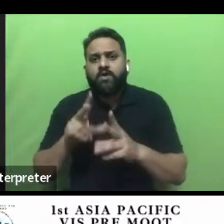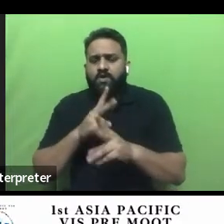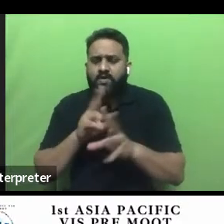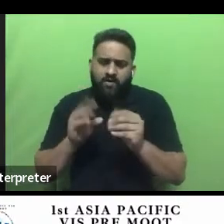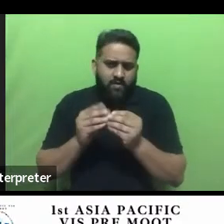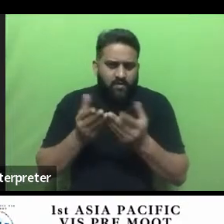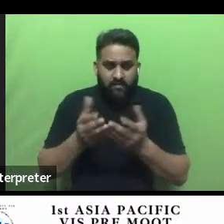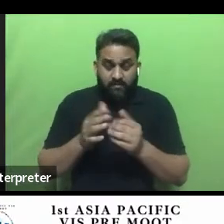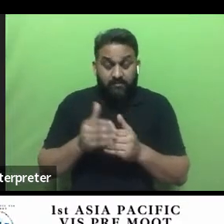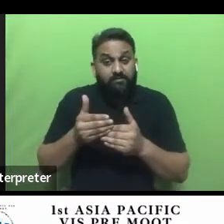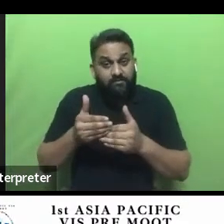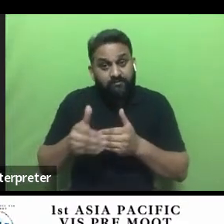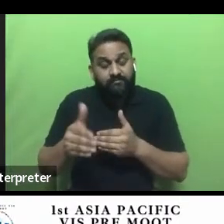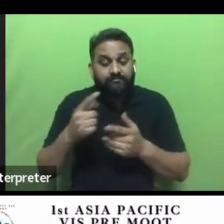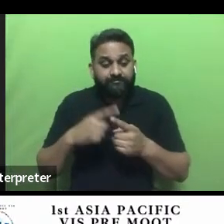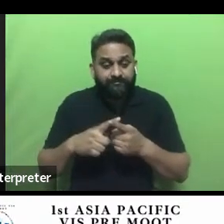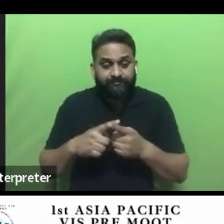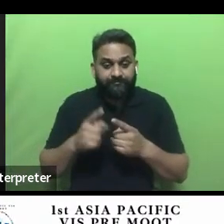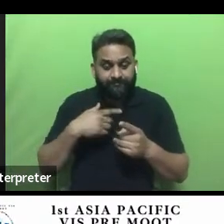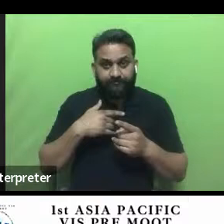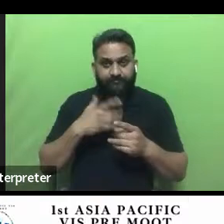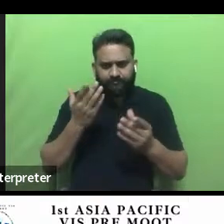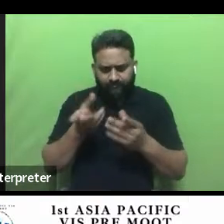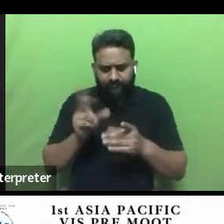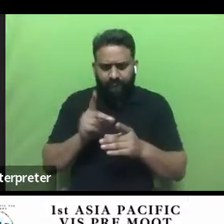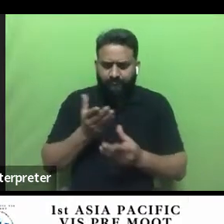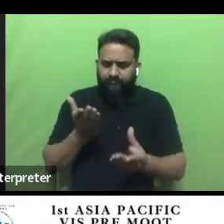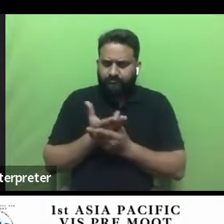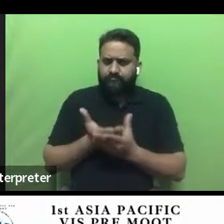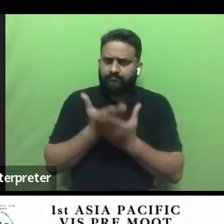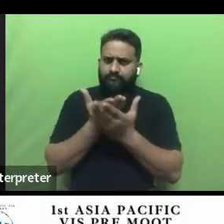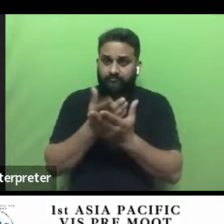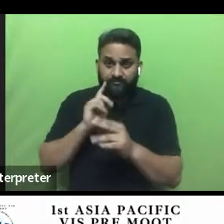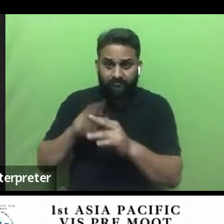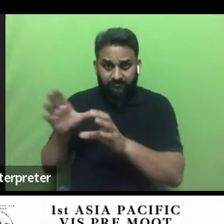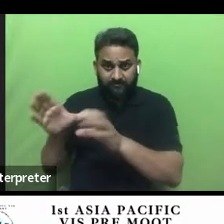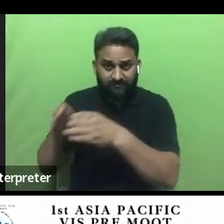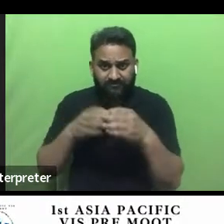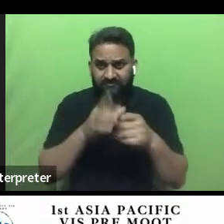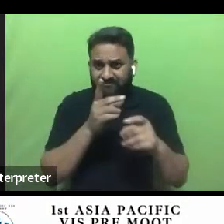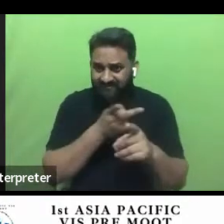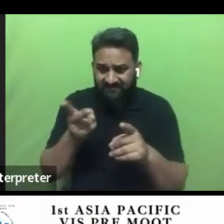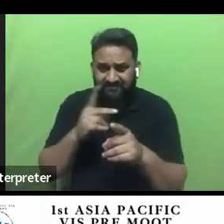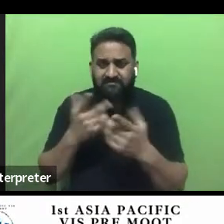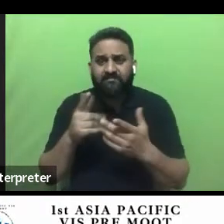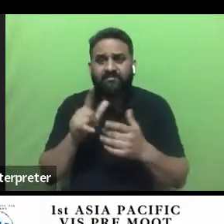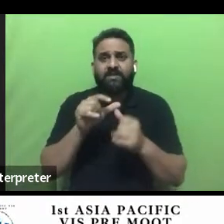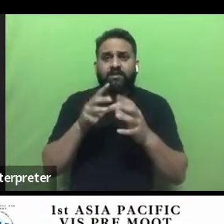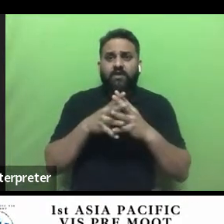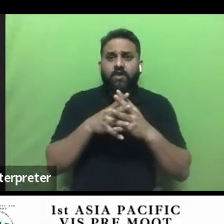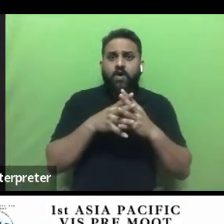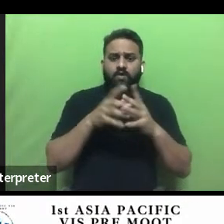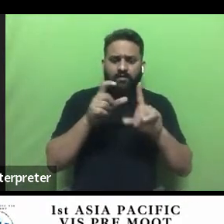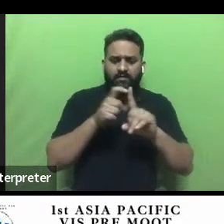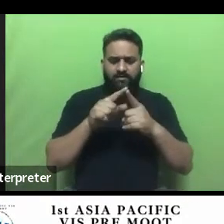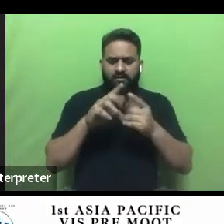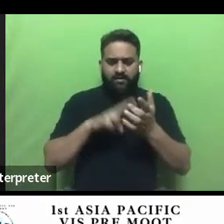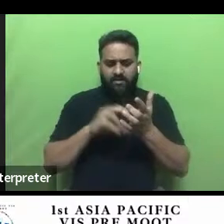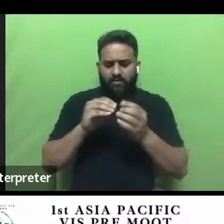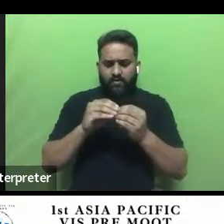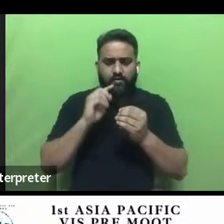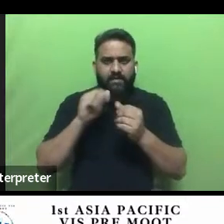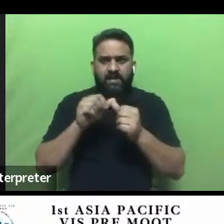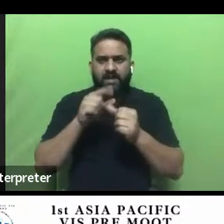we also submit that the parties did not intend to apply the law of Danubia to govern the